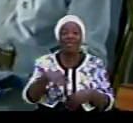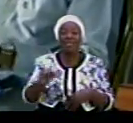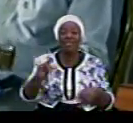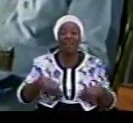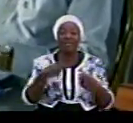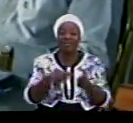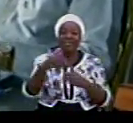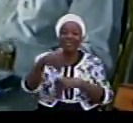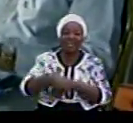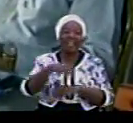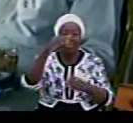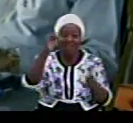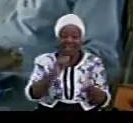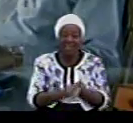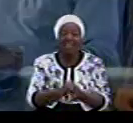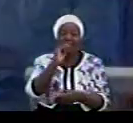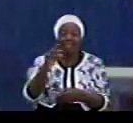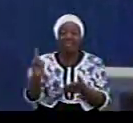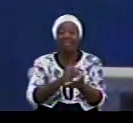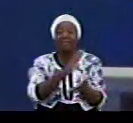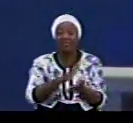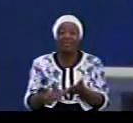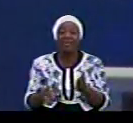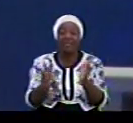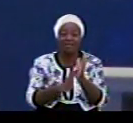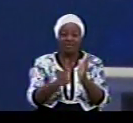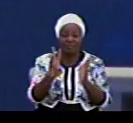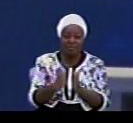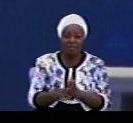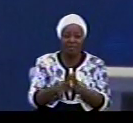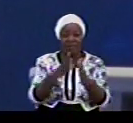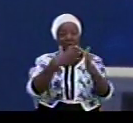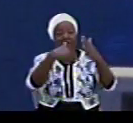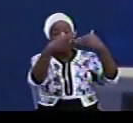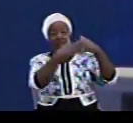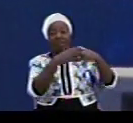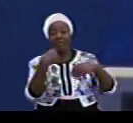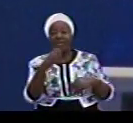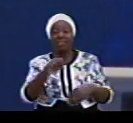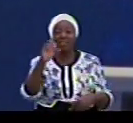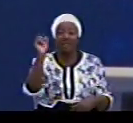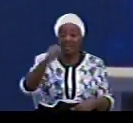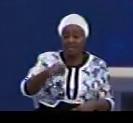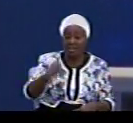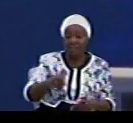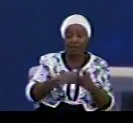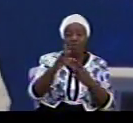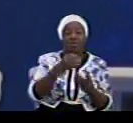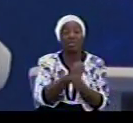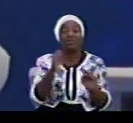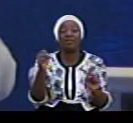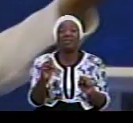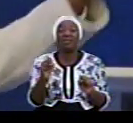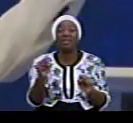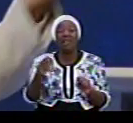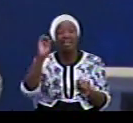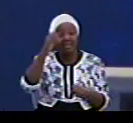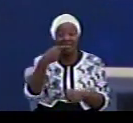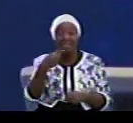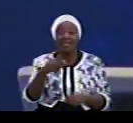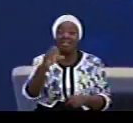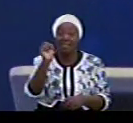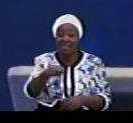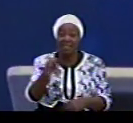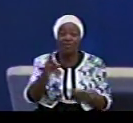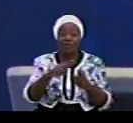That is the divine will. Heaven says yes to salvation. It says yes to